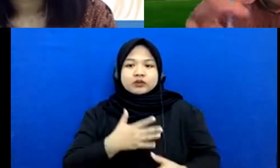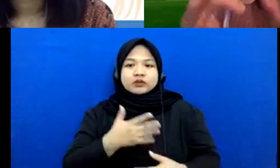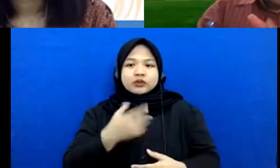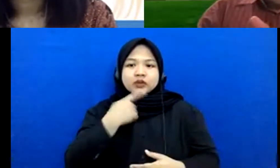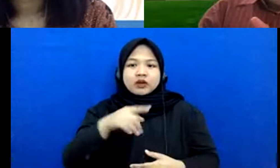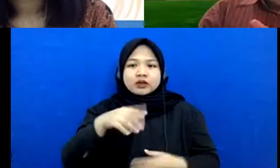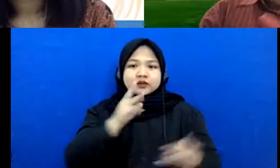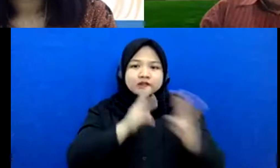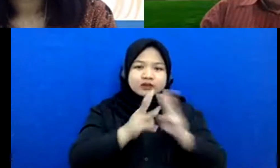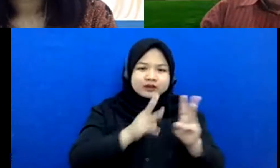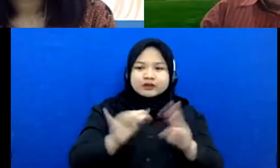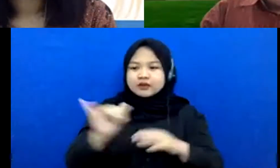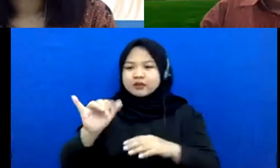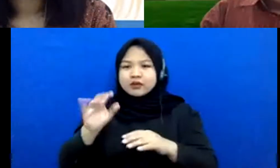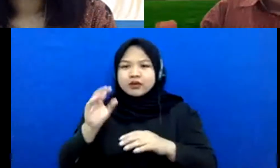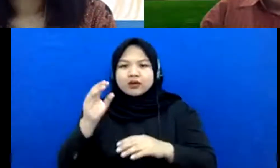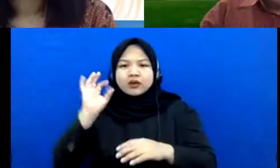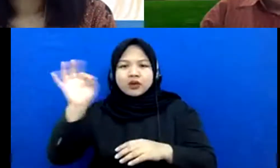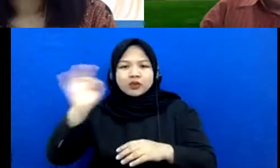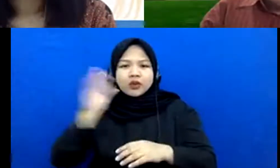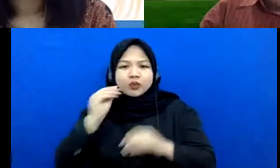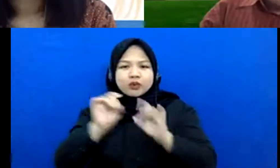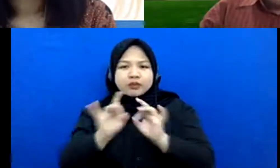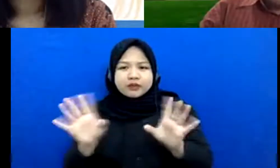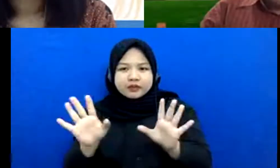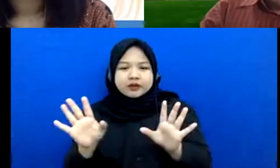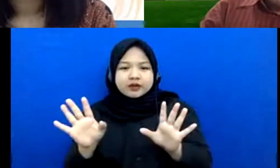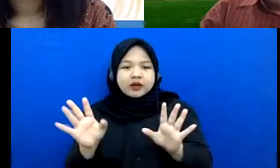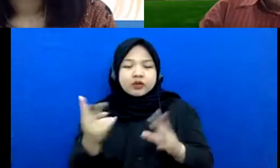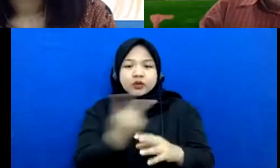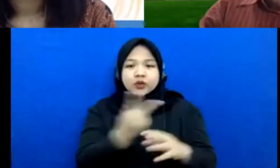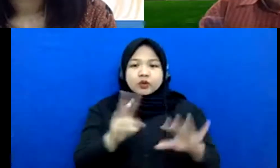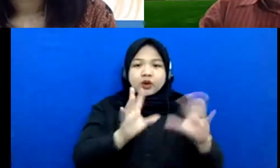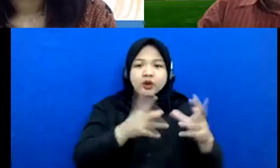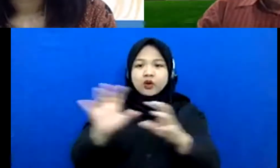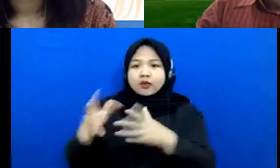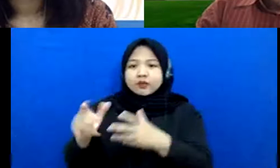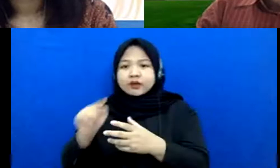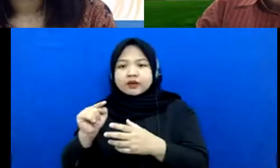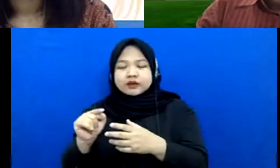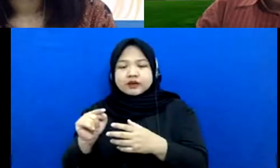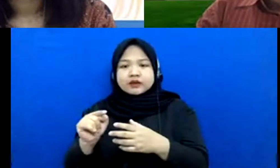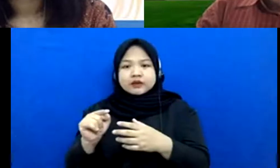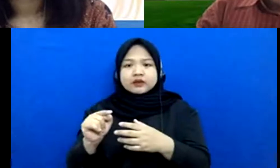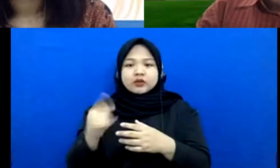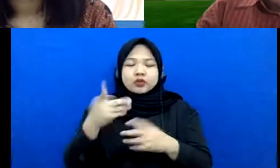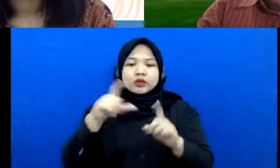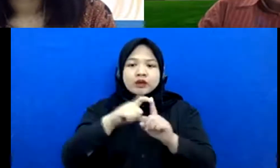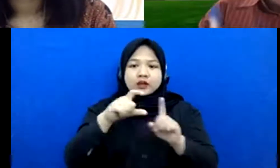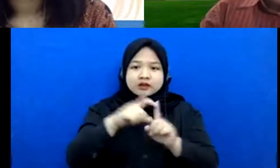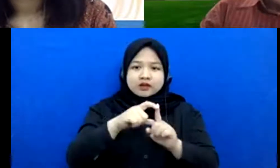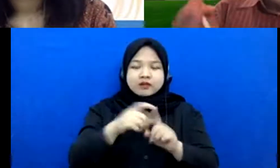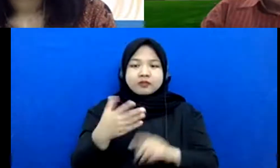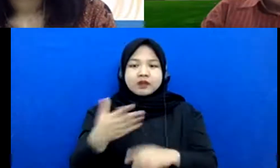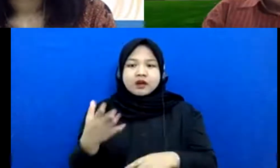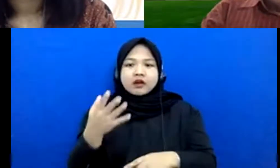and interviewing parents, and and I'm not sure how you're going to deal with those two groups of data. They're really